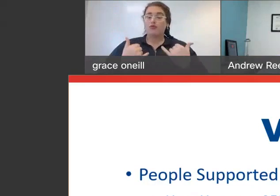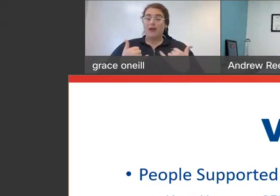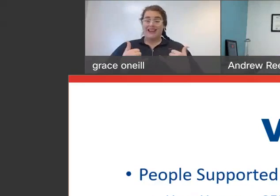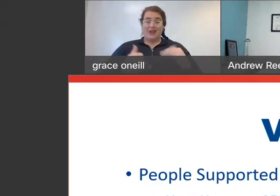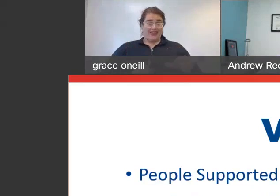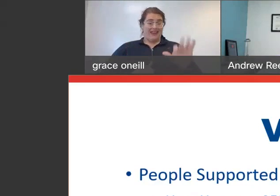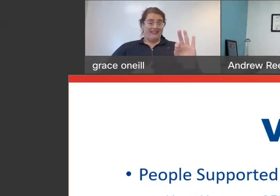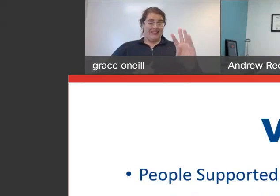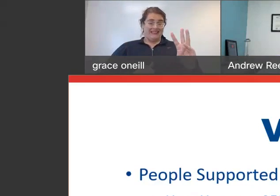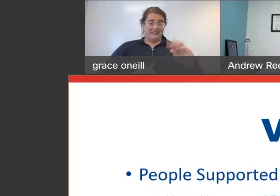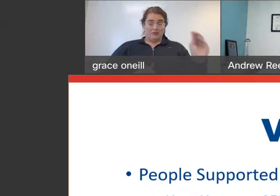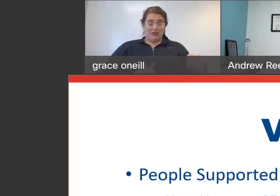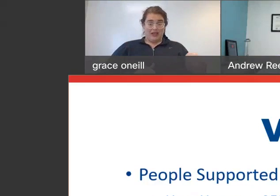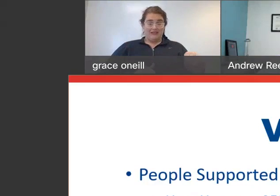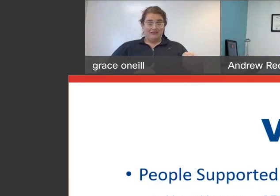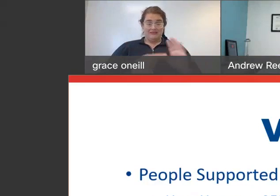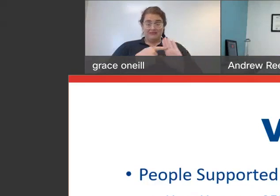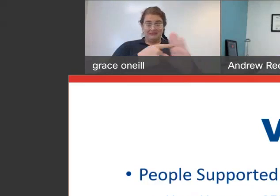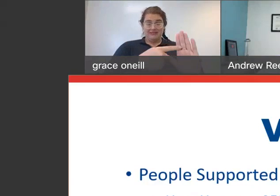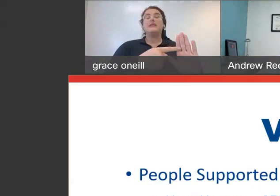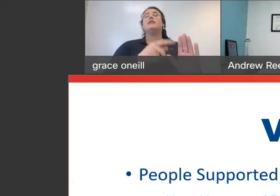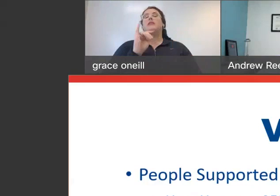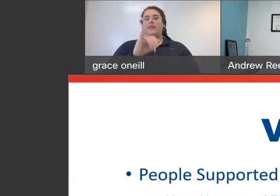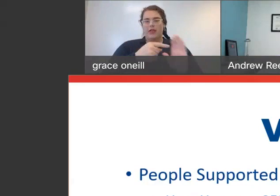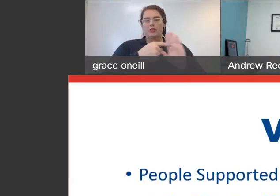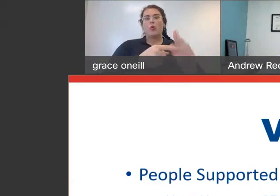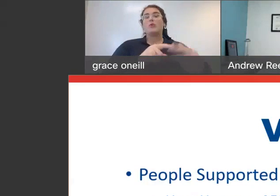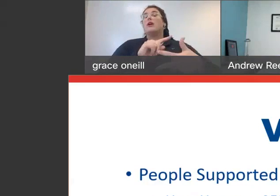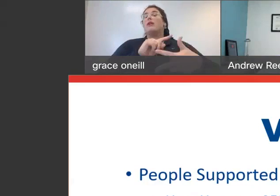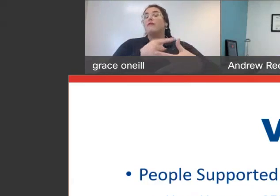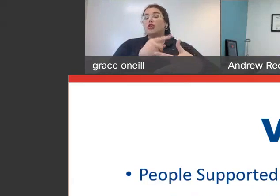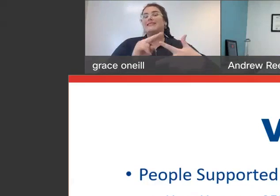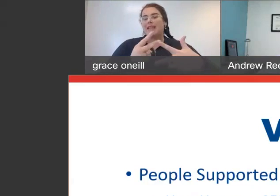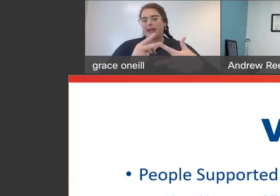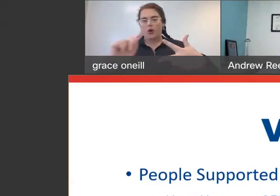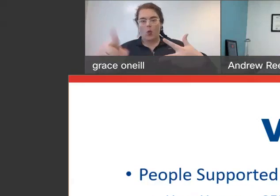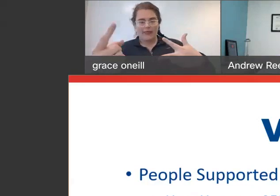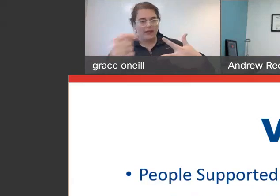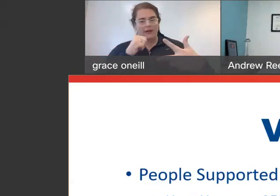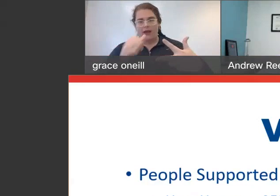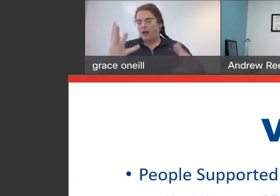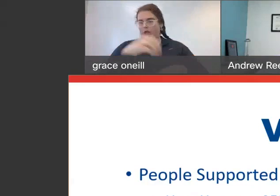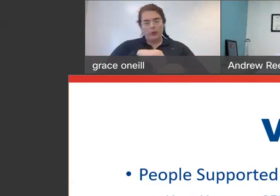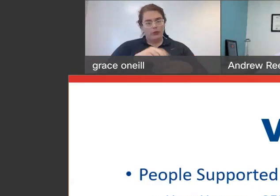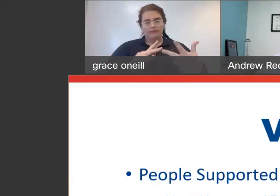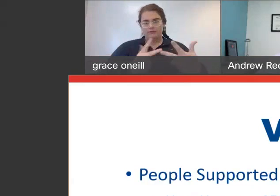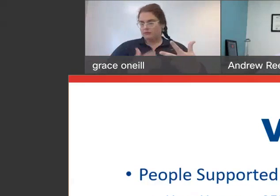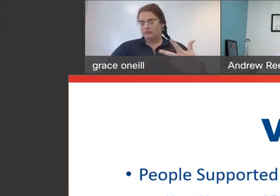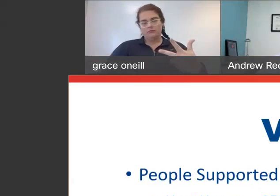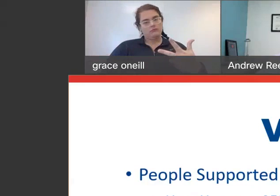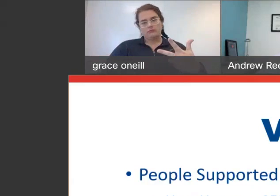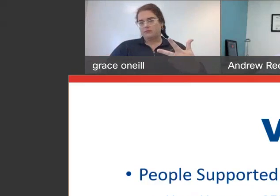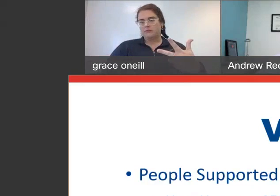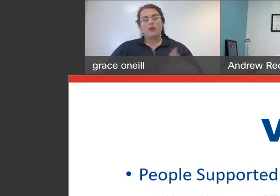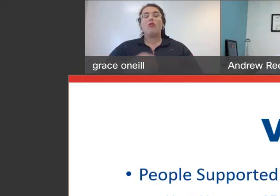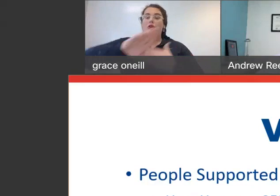reflects only the people getting initial vaccines. DDS, all district